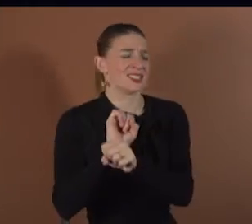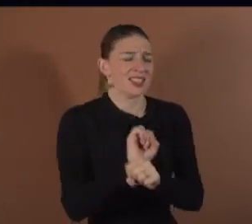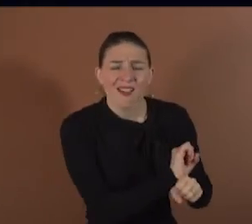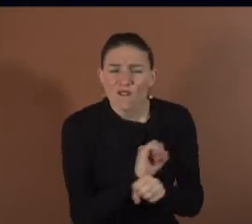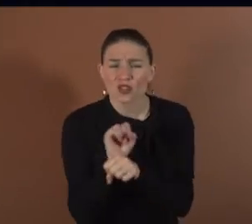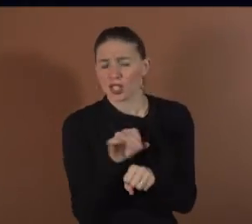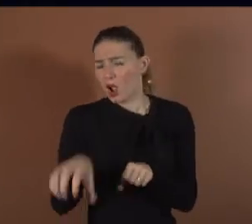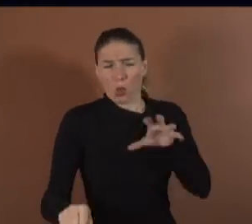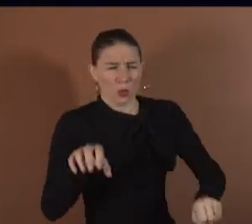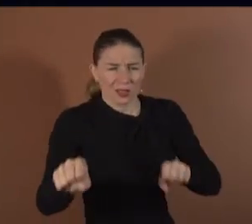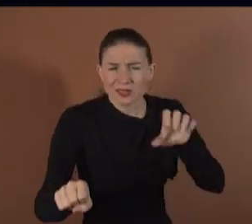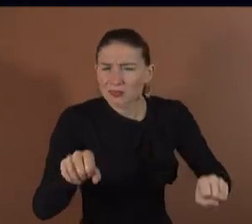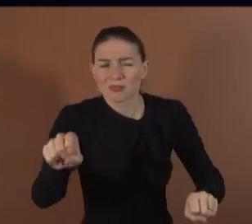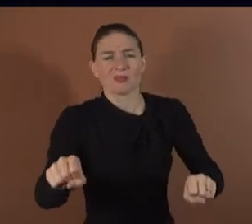colonialism,